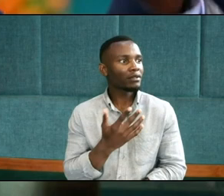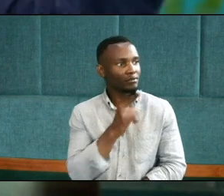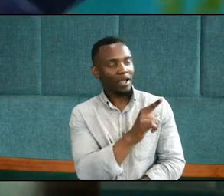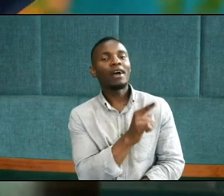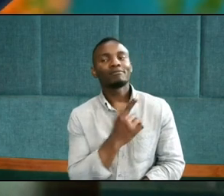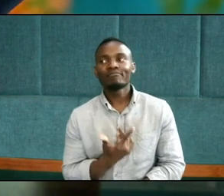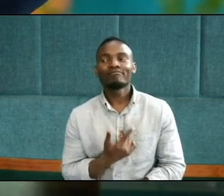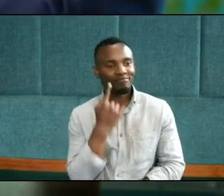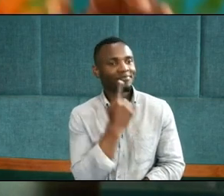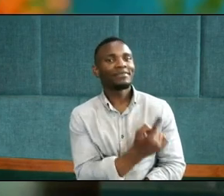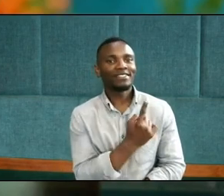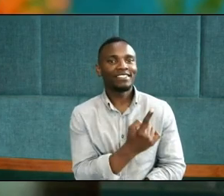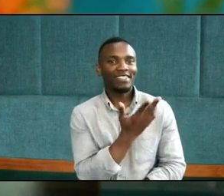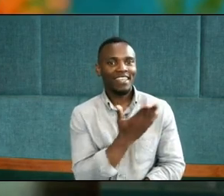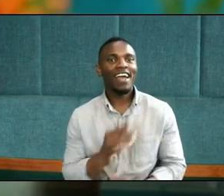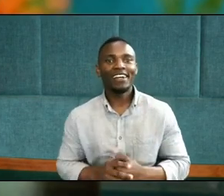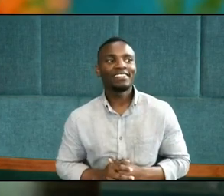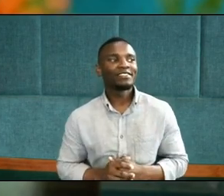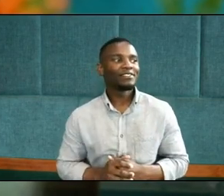chose. Oh, there she is.